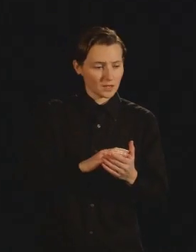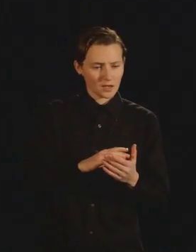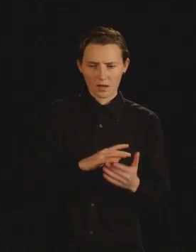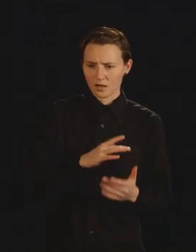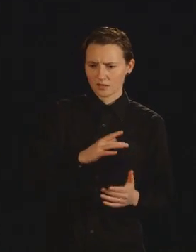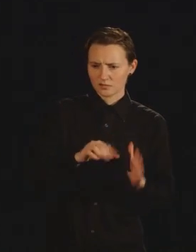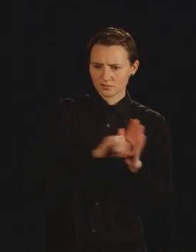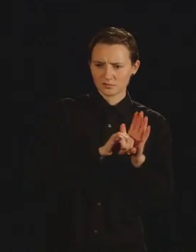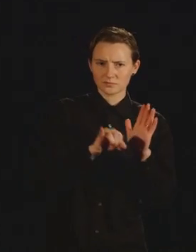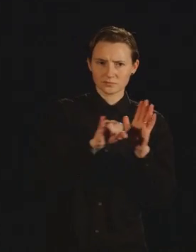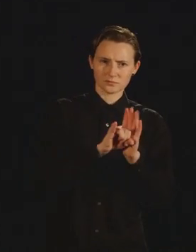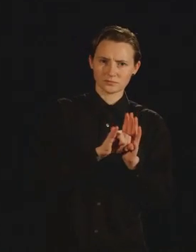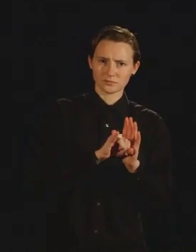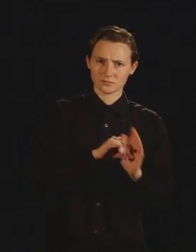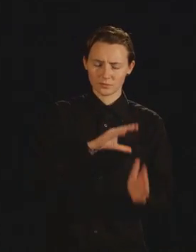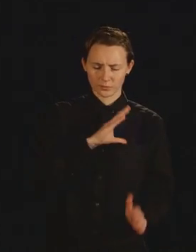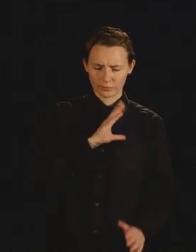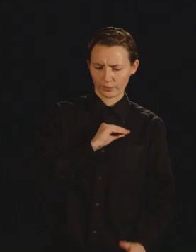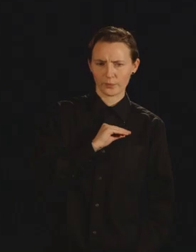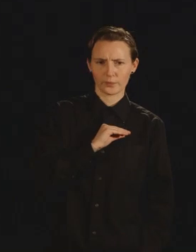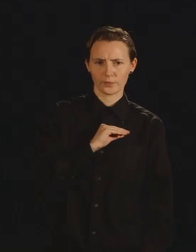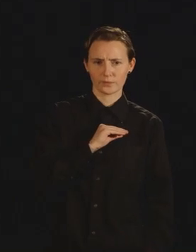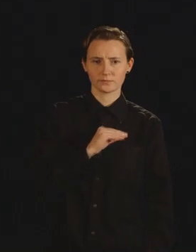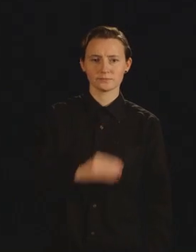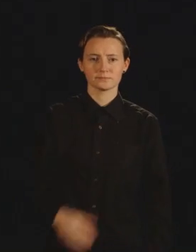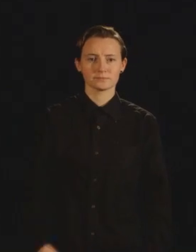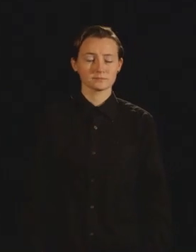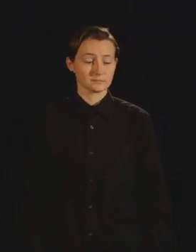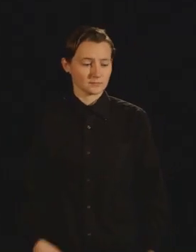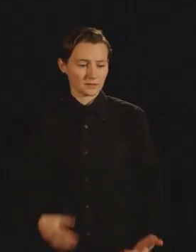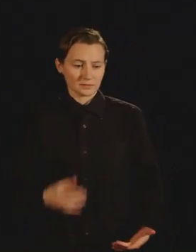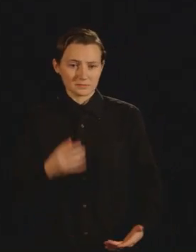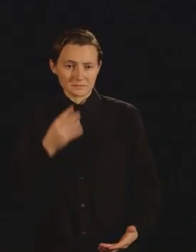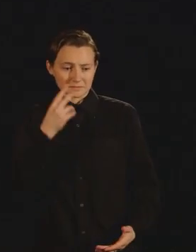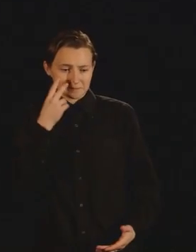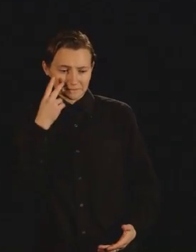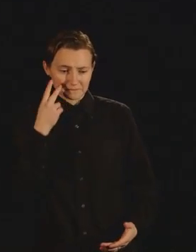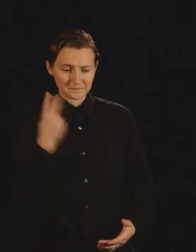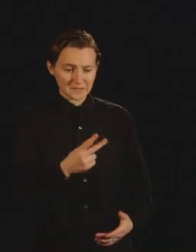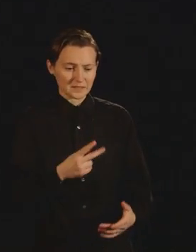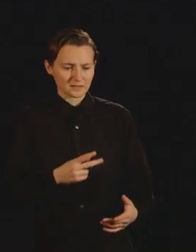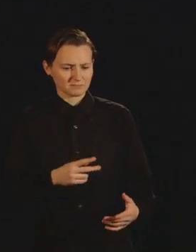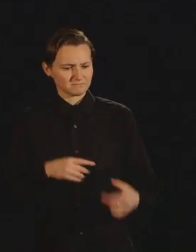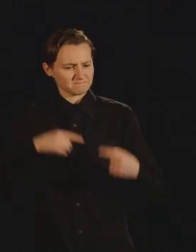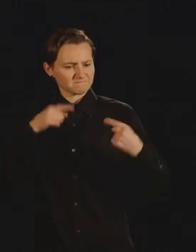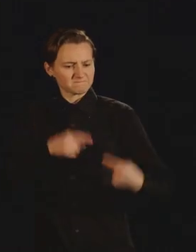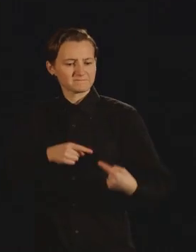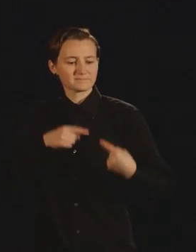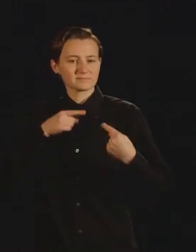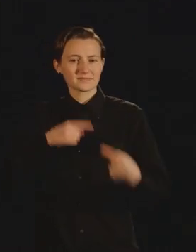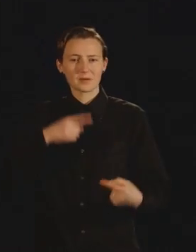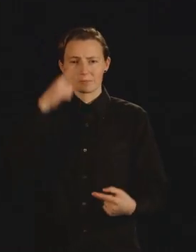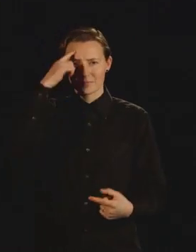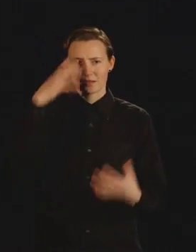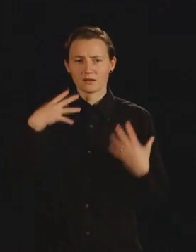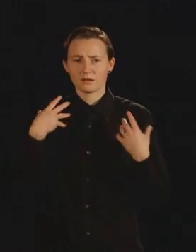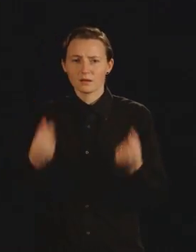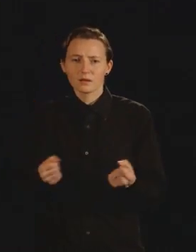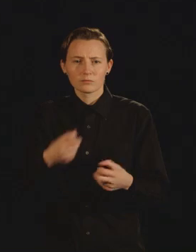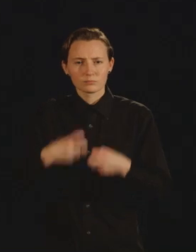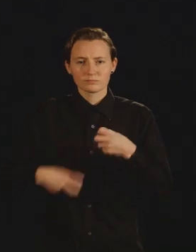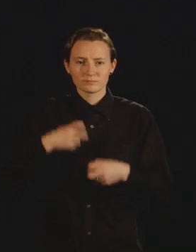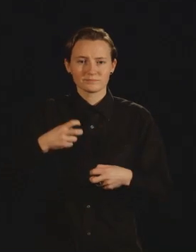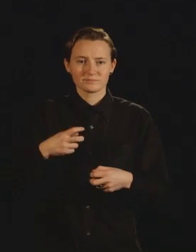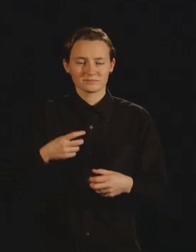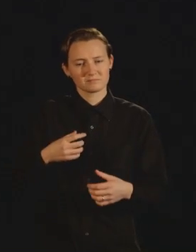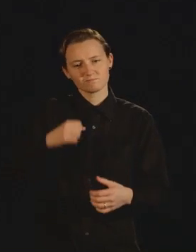and confidence. I've seen my men struggle with mental health issues, only to deal with the stigma of what